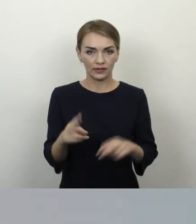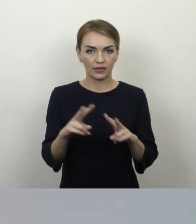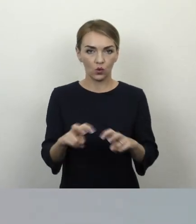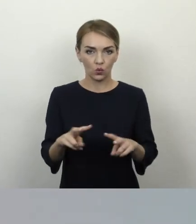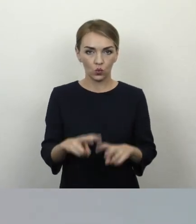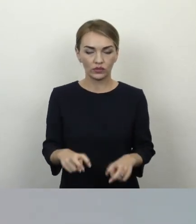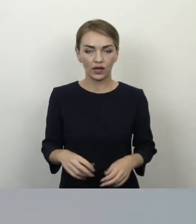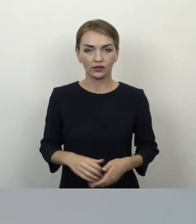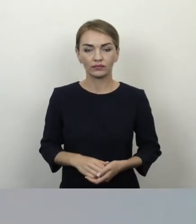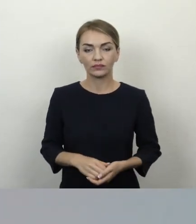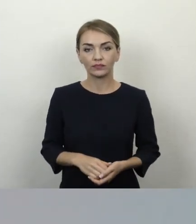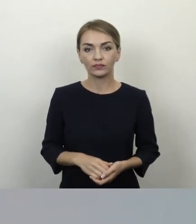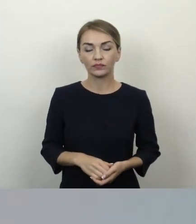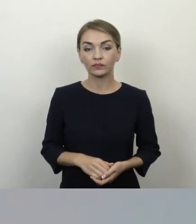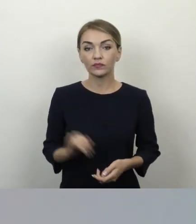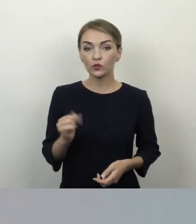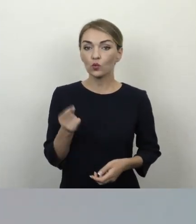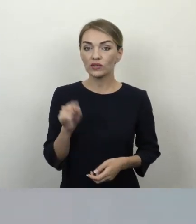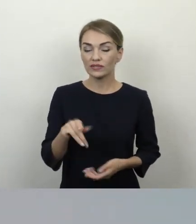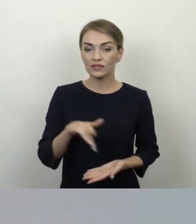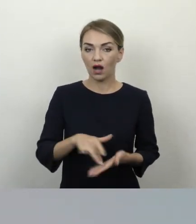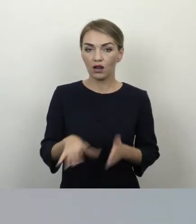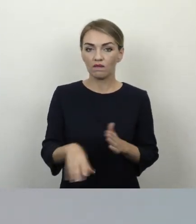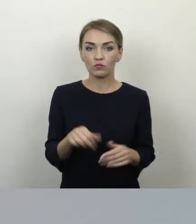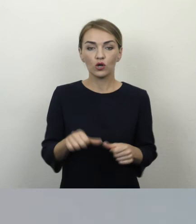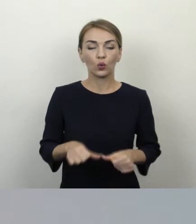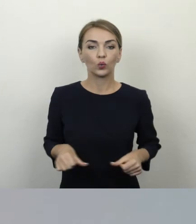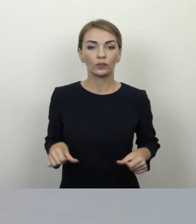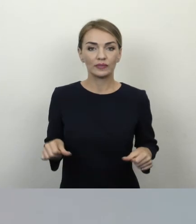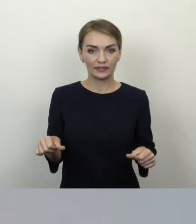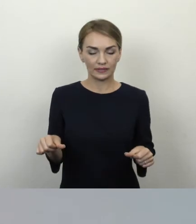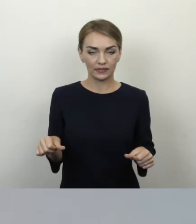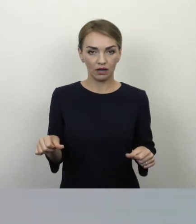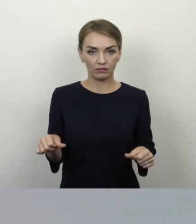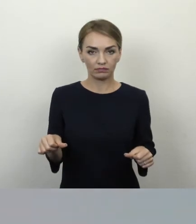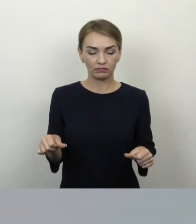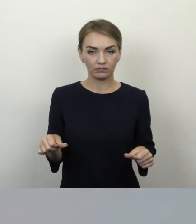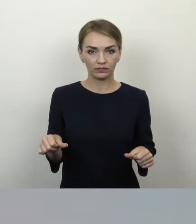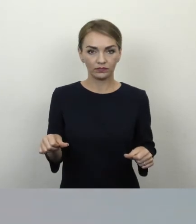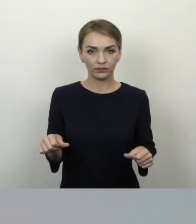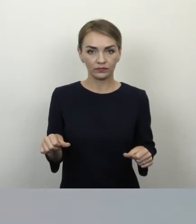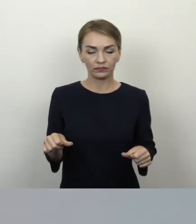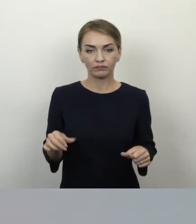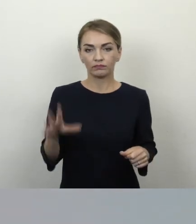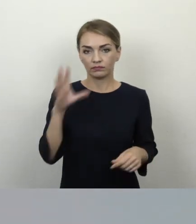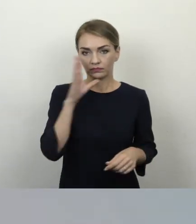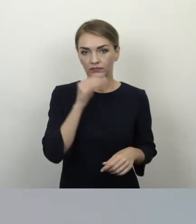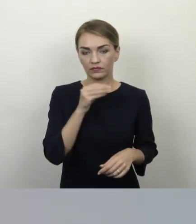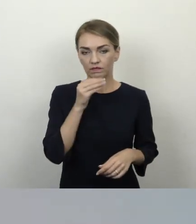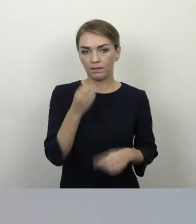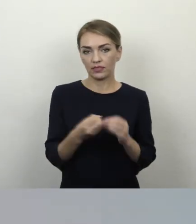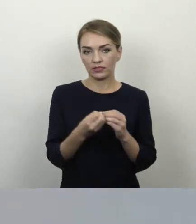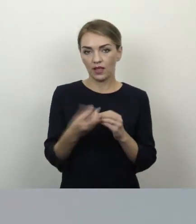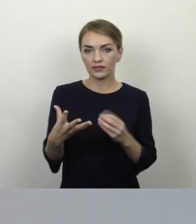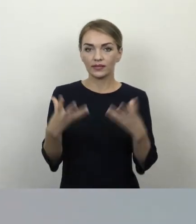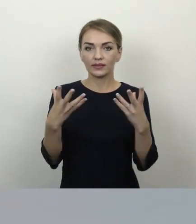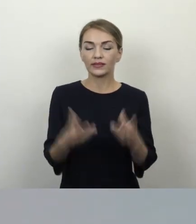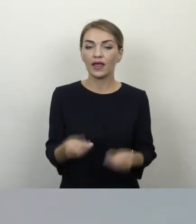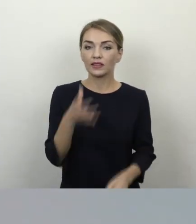days for an appeal of that decision, then the CEC will in